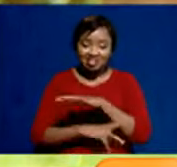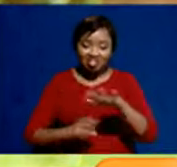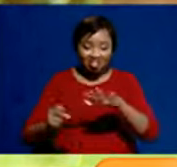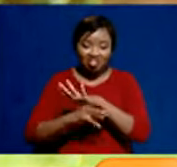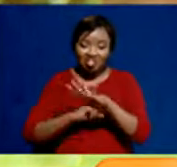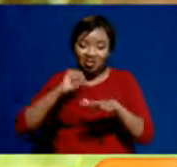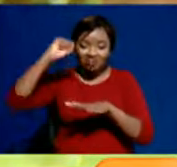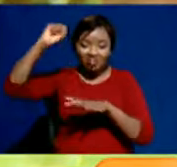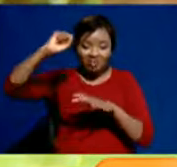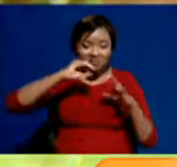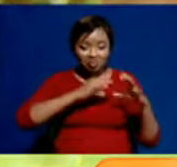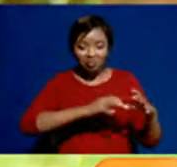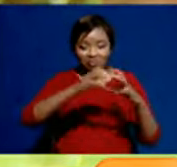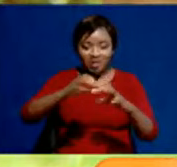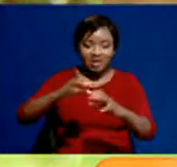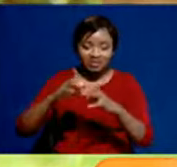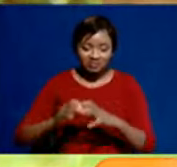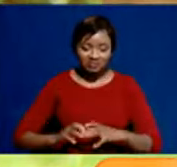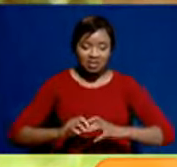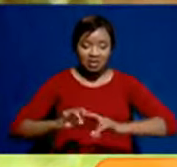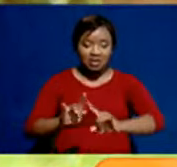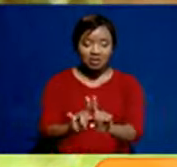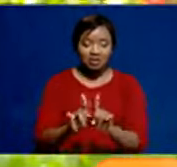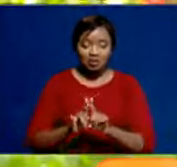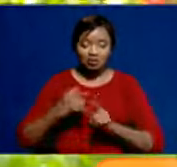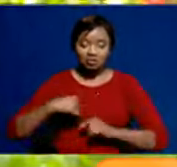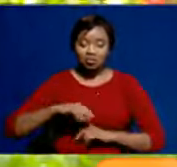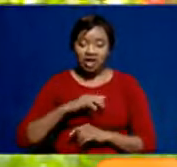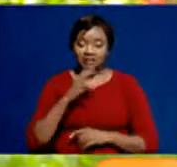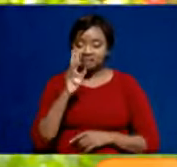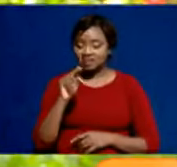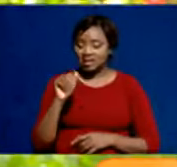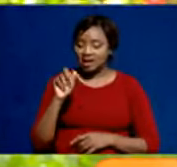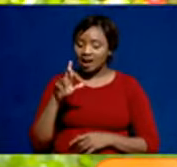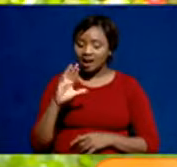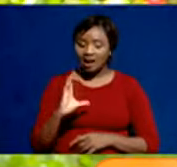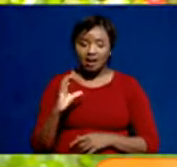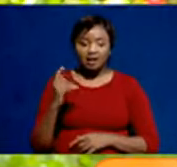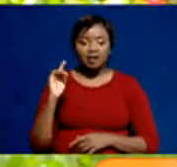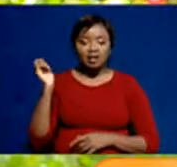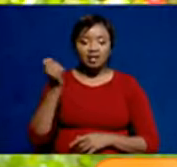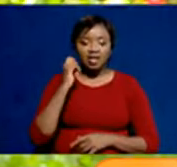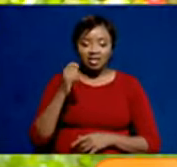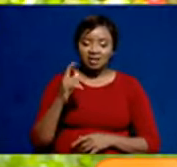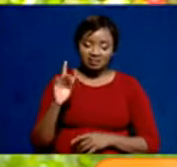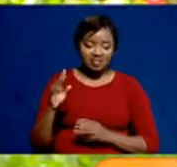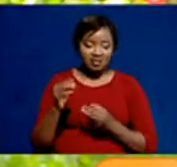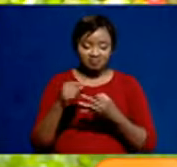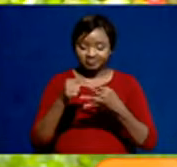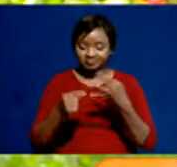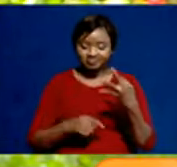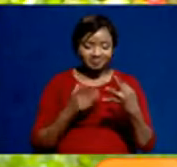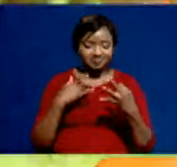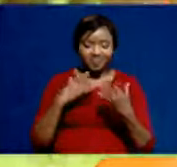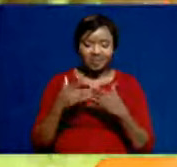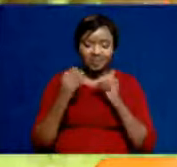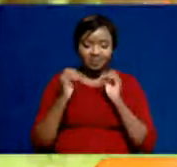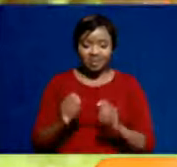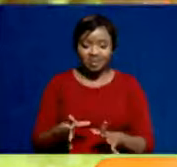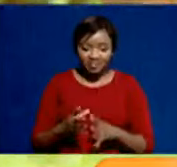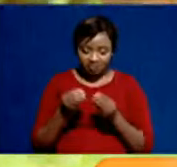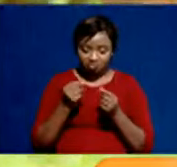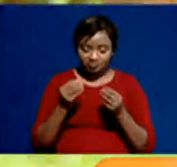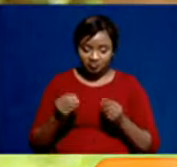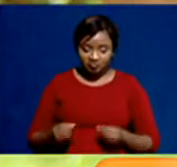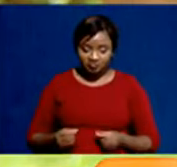we in NARC Kenya, we are saying we've been served a contempt card on all three issues. Then what are they saying in